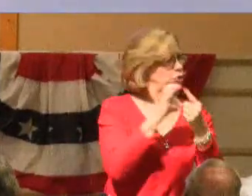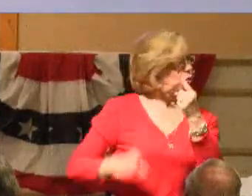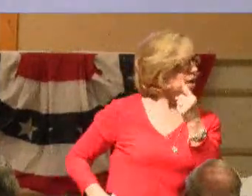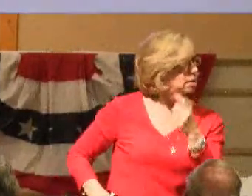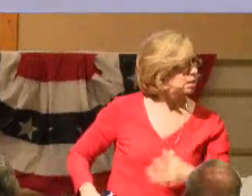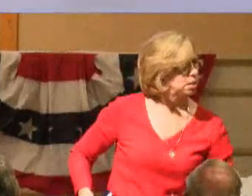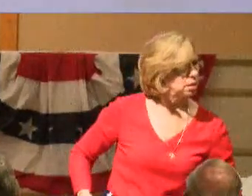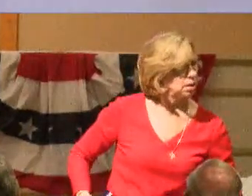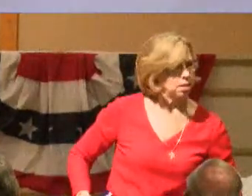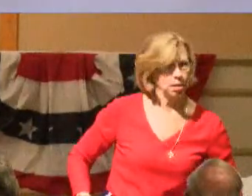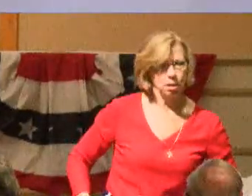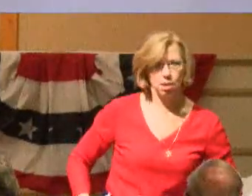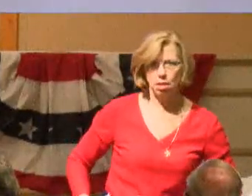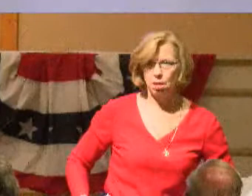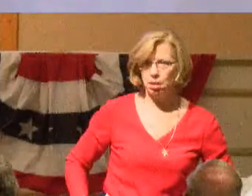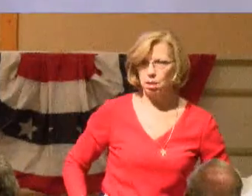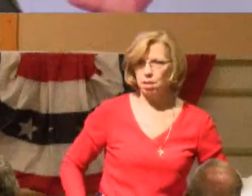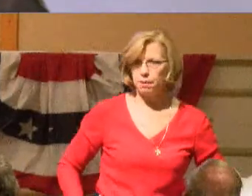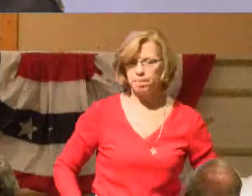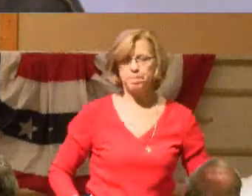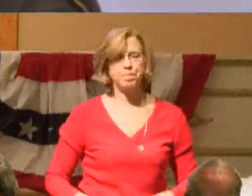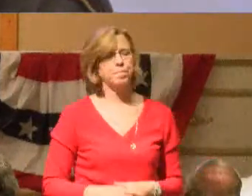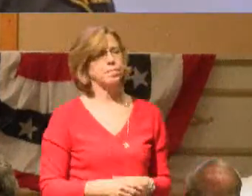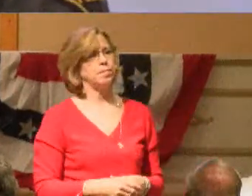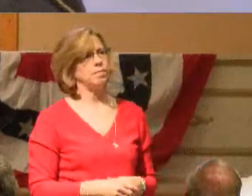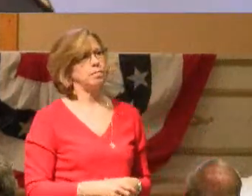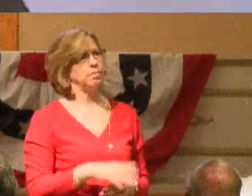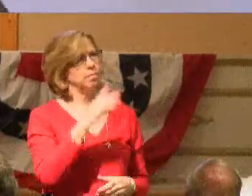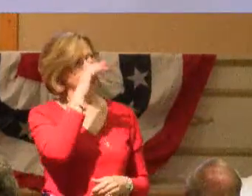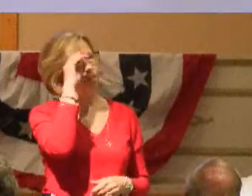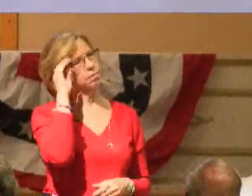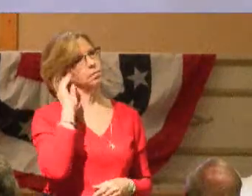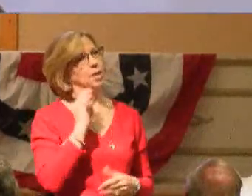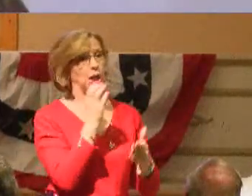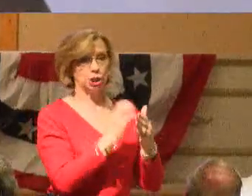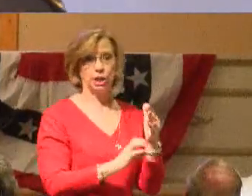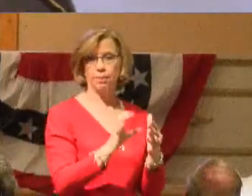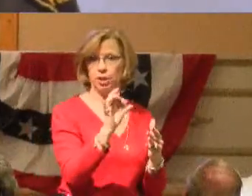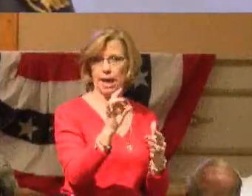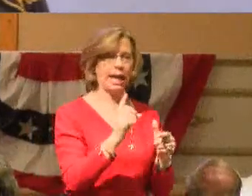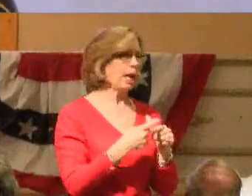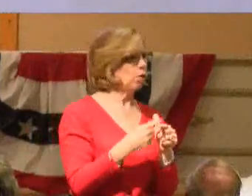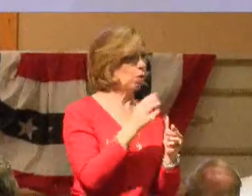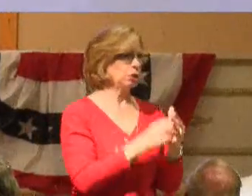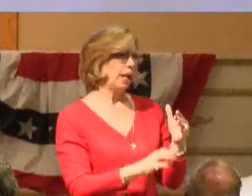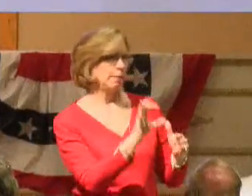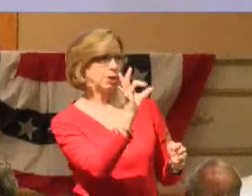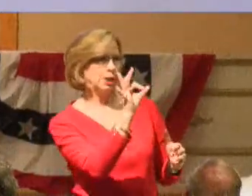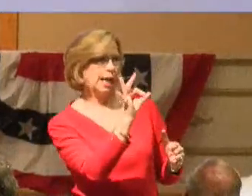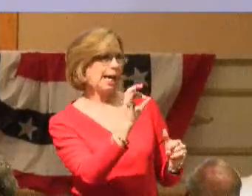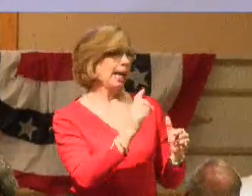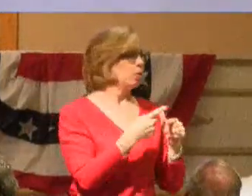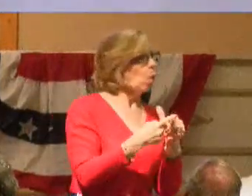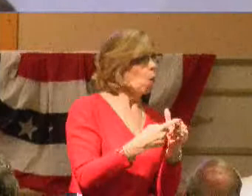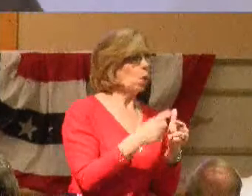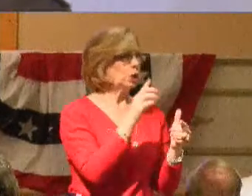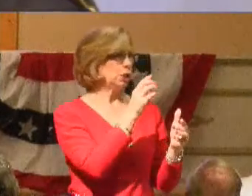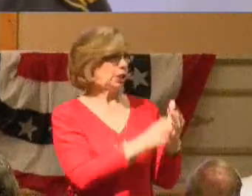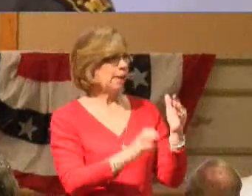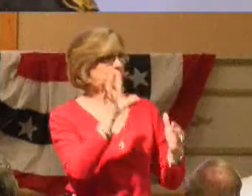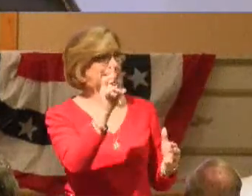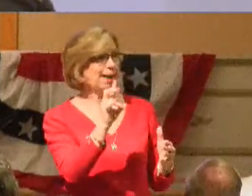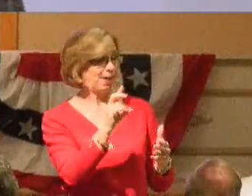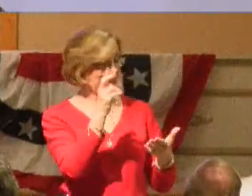Latter chapter, I believe, of chapter 9. If it's not there, look in chapter 8. It won't hurt. You could even go back and read chapter 7 too. Woo! Wouldn't that be